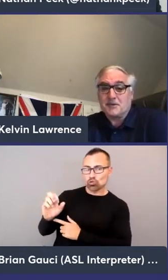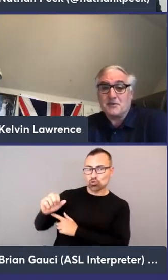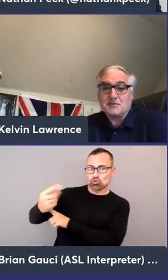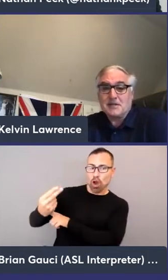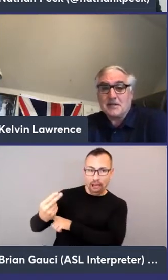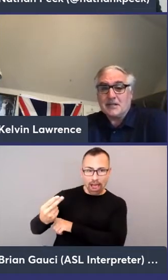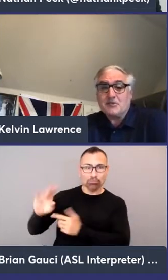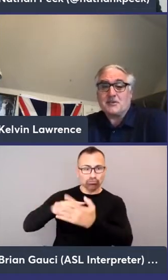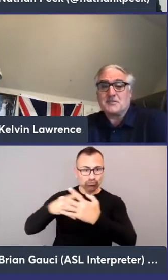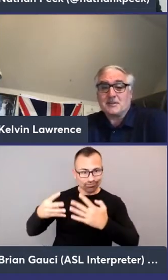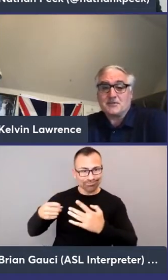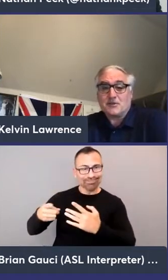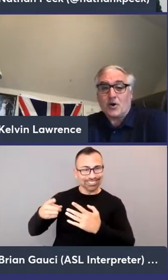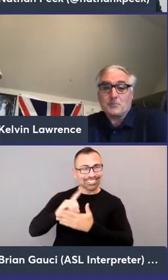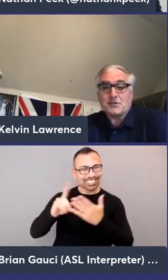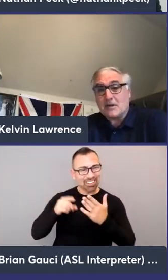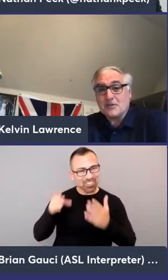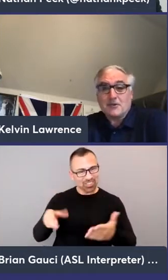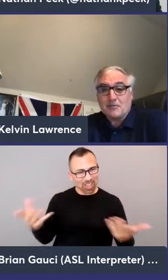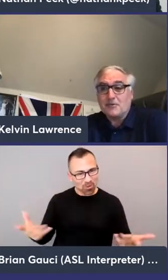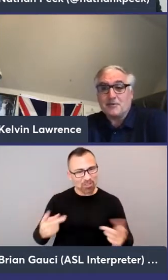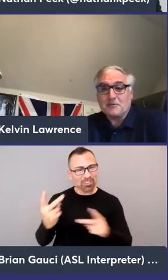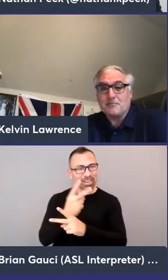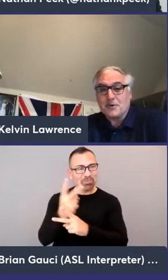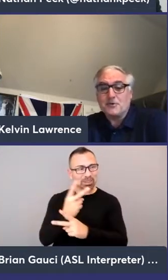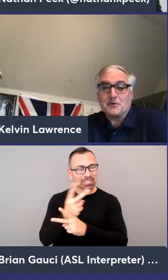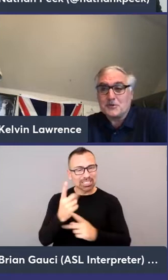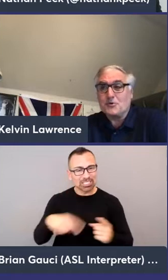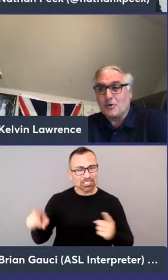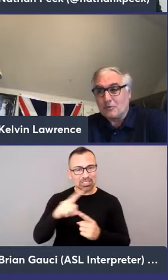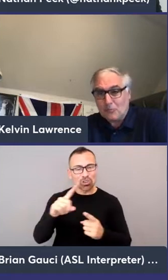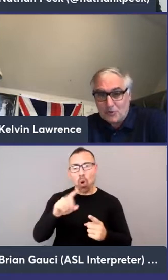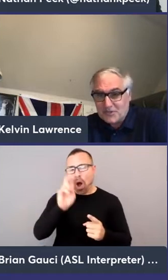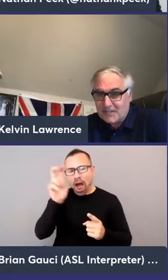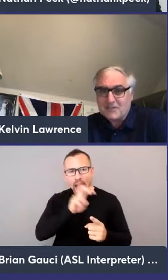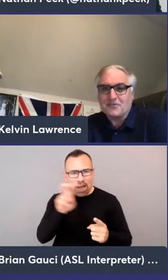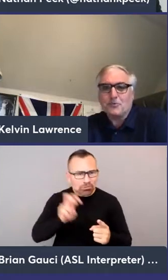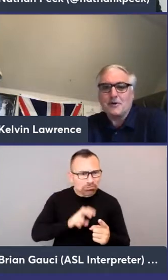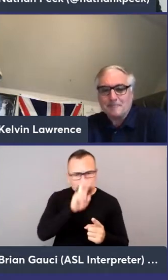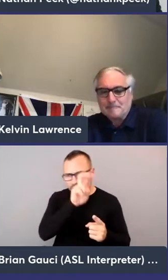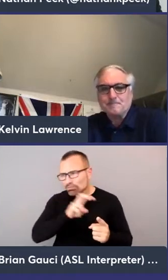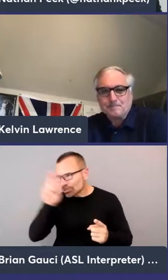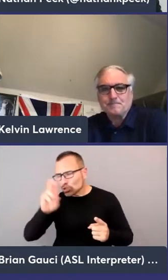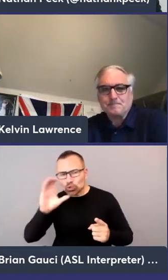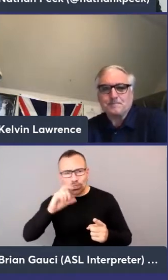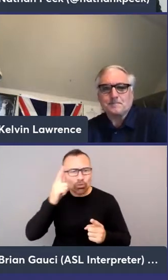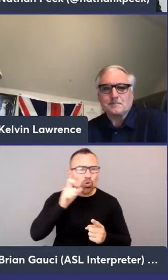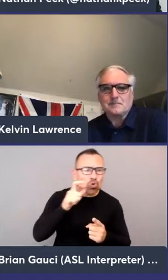computation of those interesting sort of hops around the graph looking for who knows who or who's connected to what.